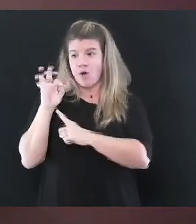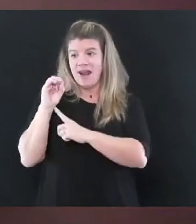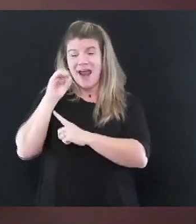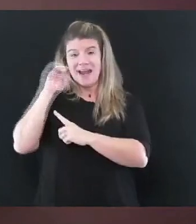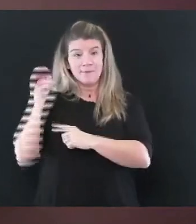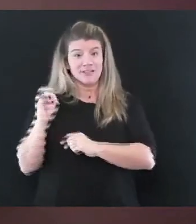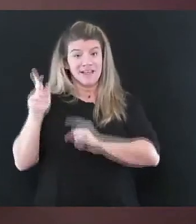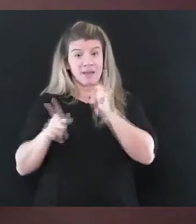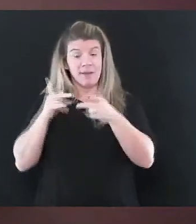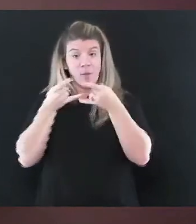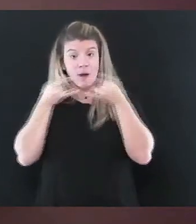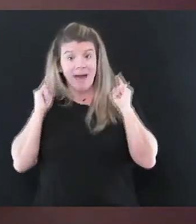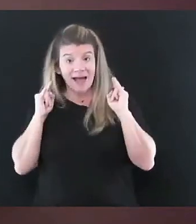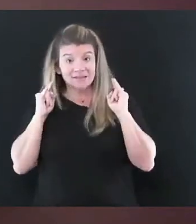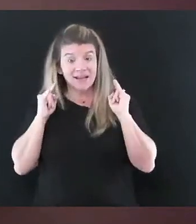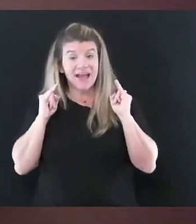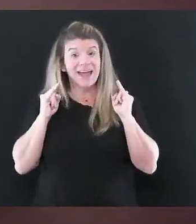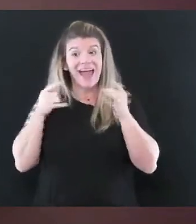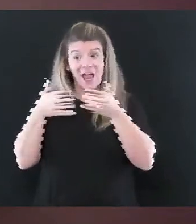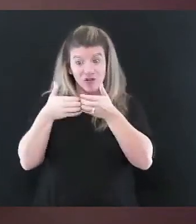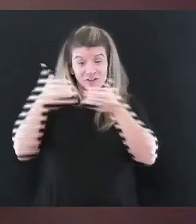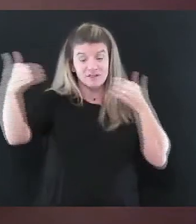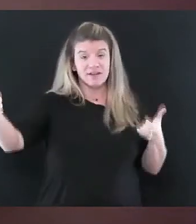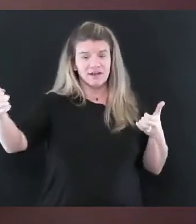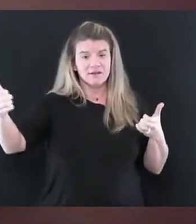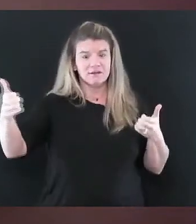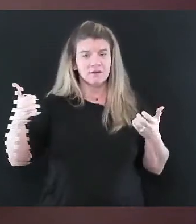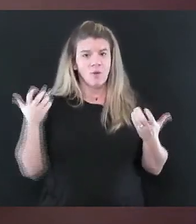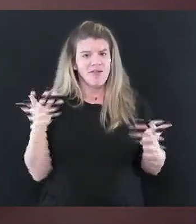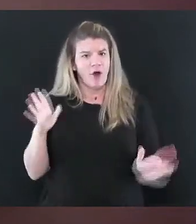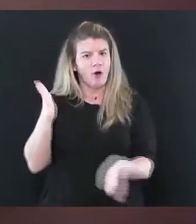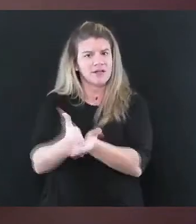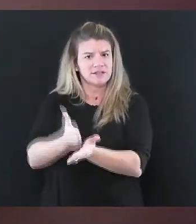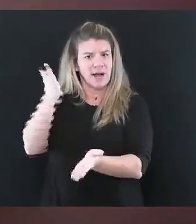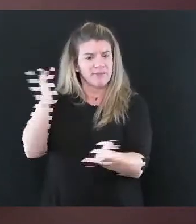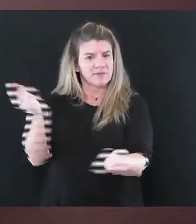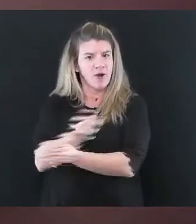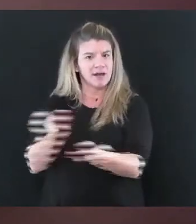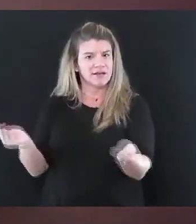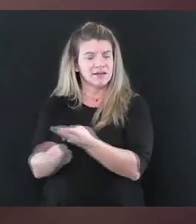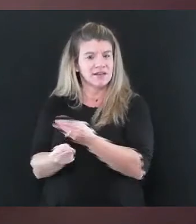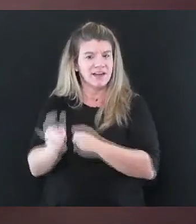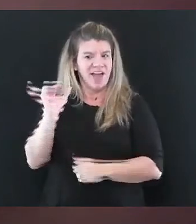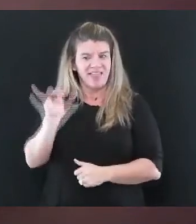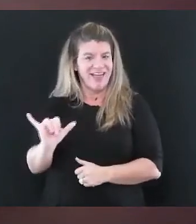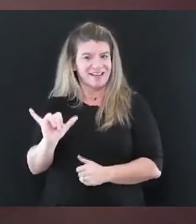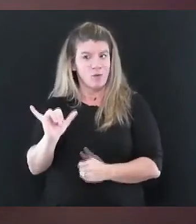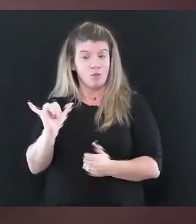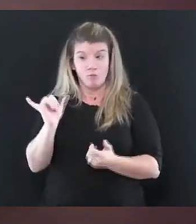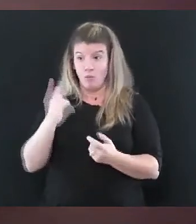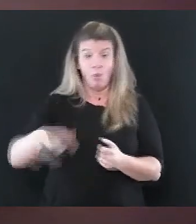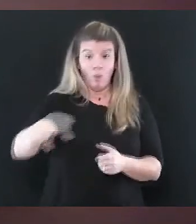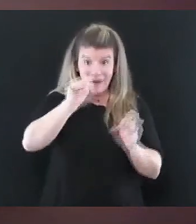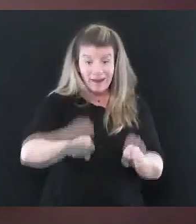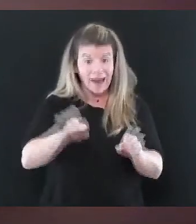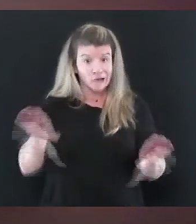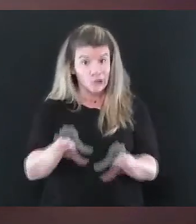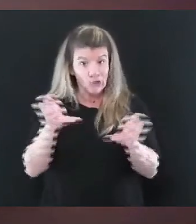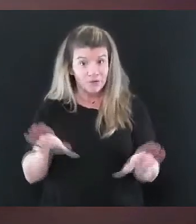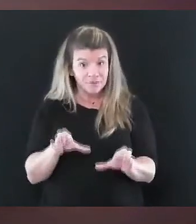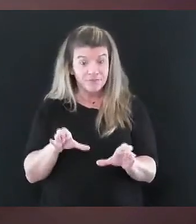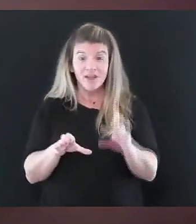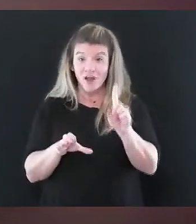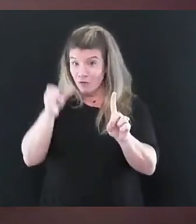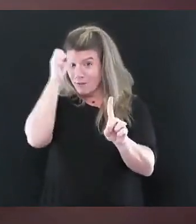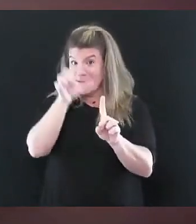basically have a vaccine already with us. And that is within all of our abilities to do. And remember, the key